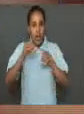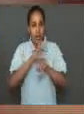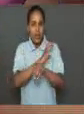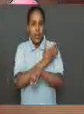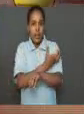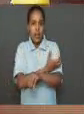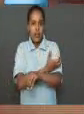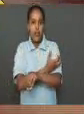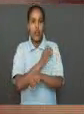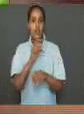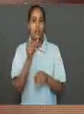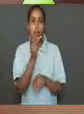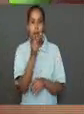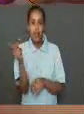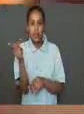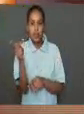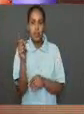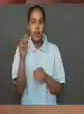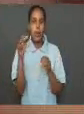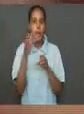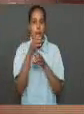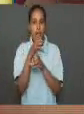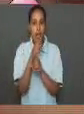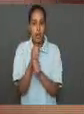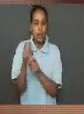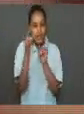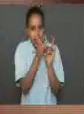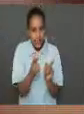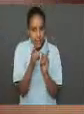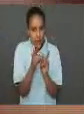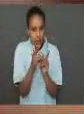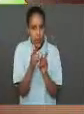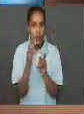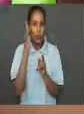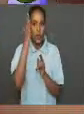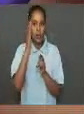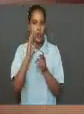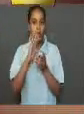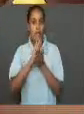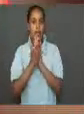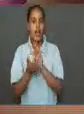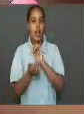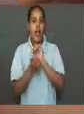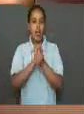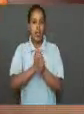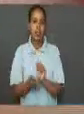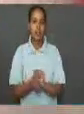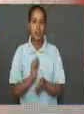energy of the particles that make up that system will be altered.